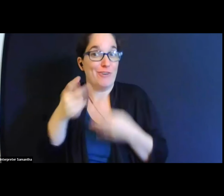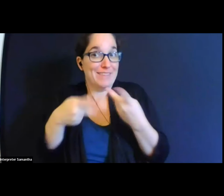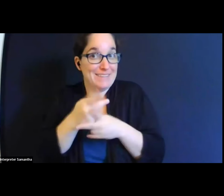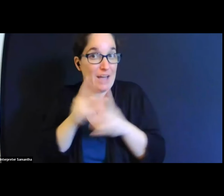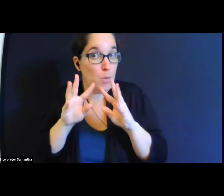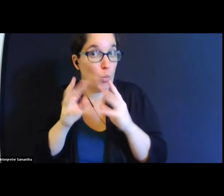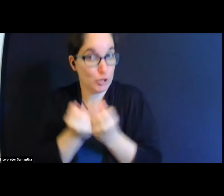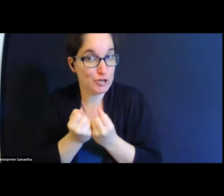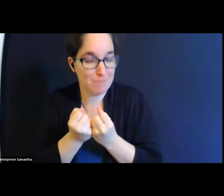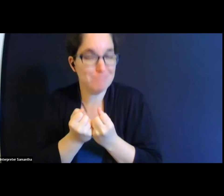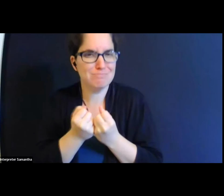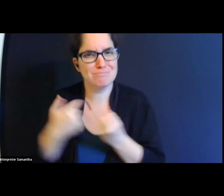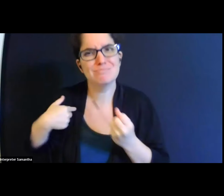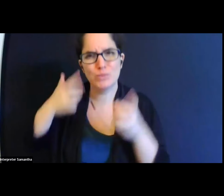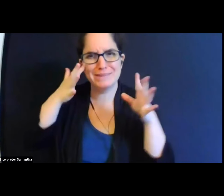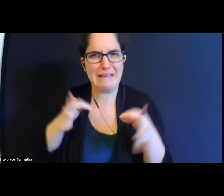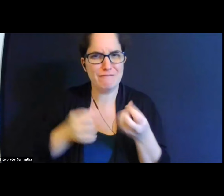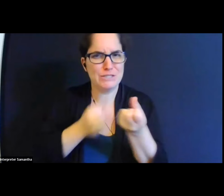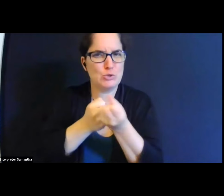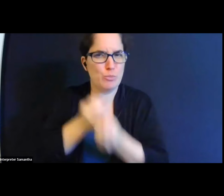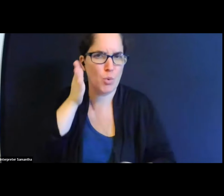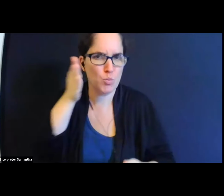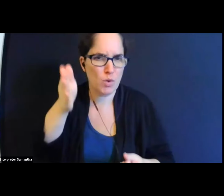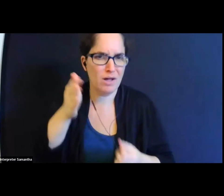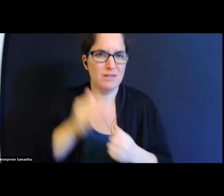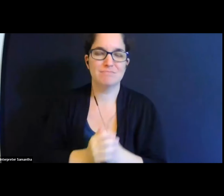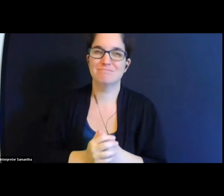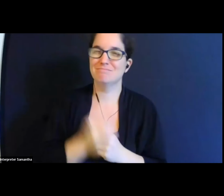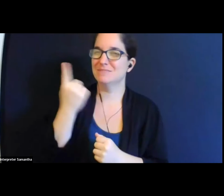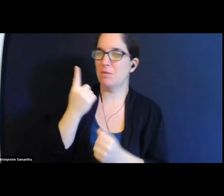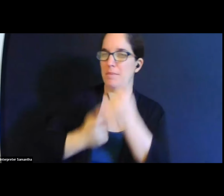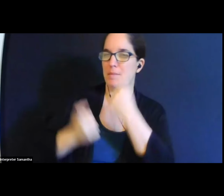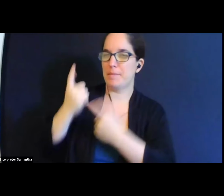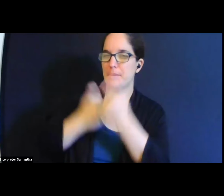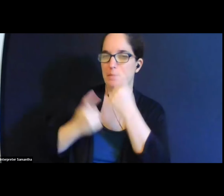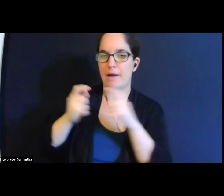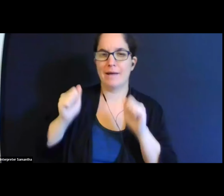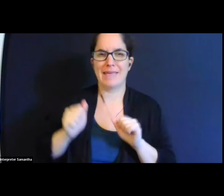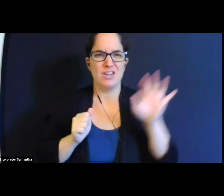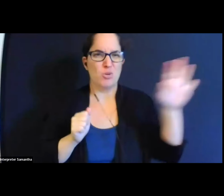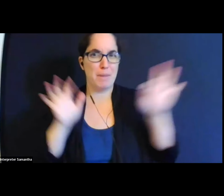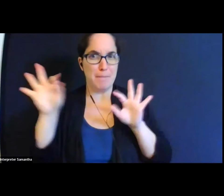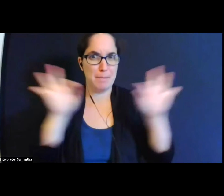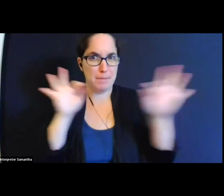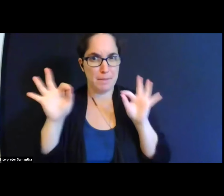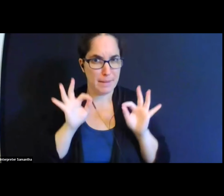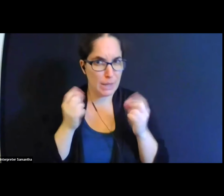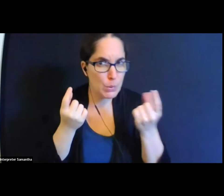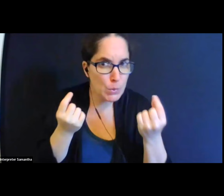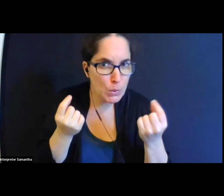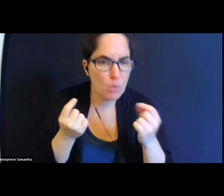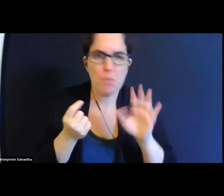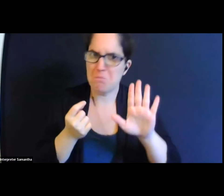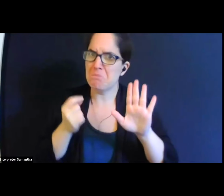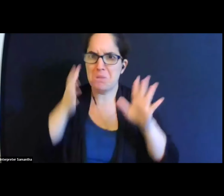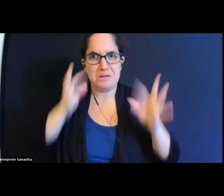And Other questions? Yeah, and I'm getting something about, can you take pieces from each? From my perspective, you are totally